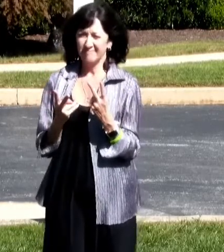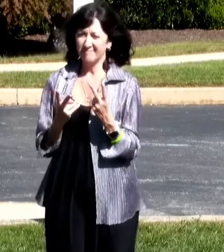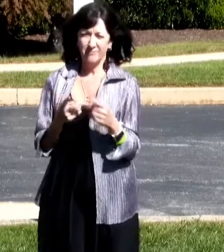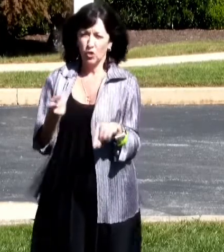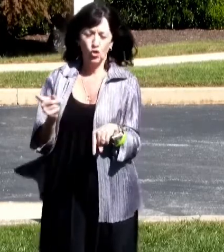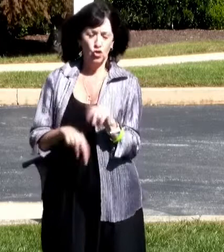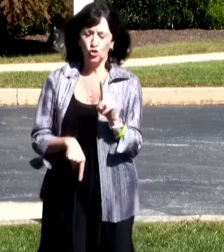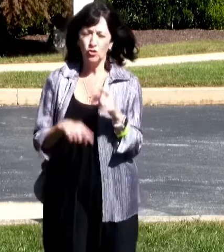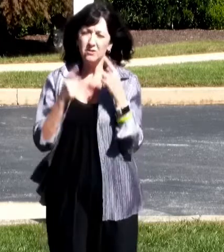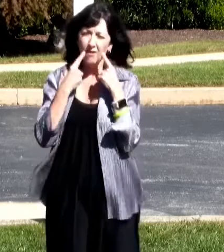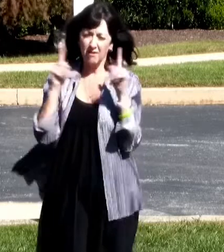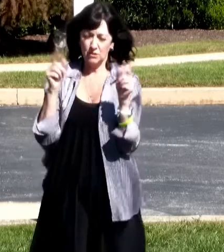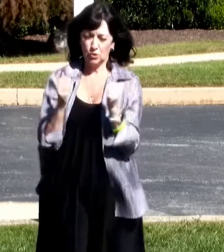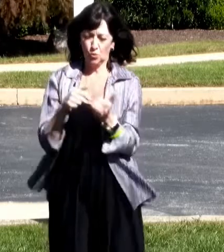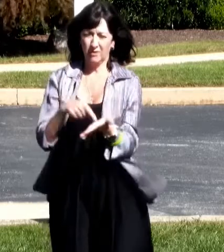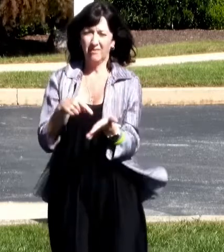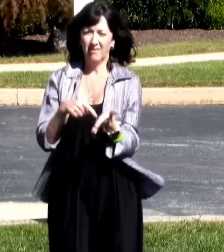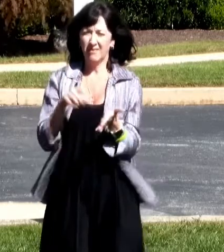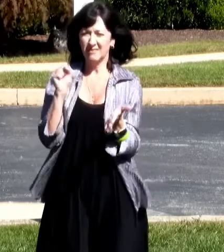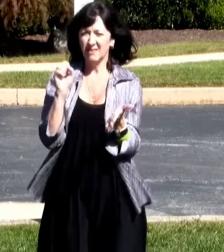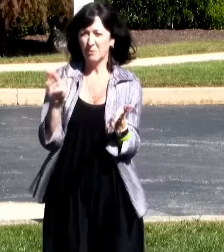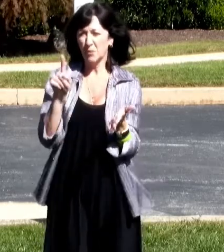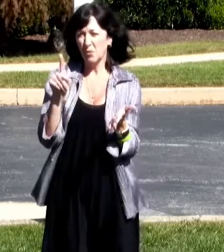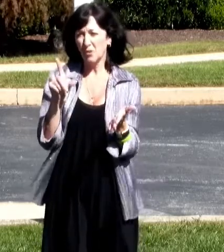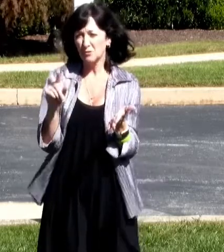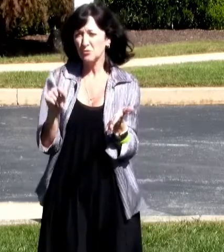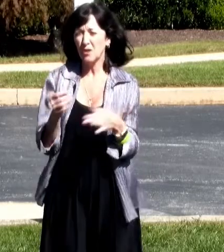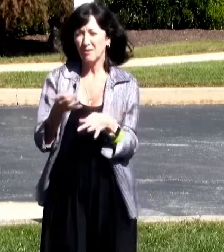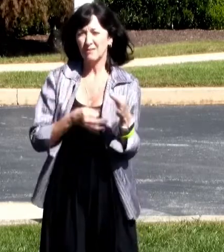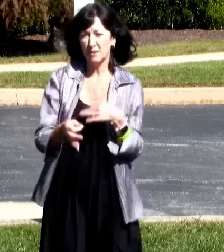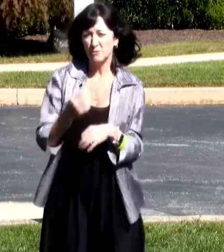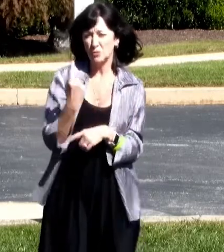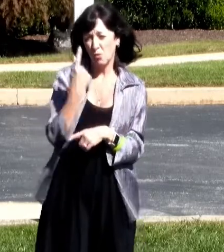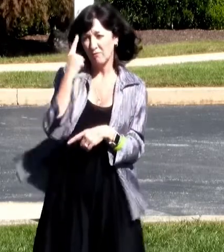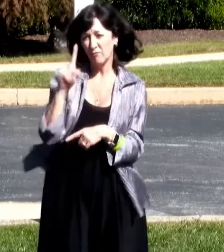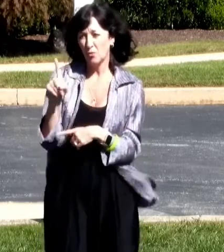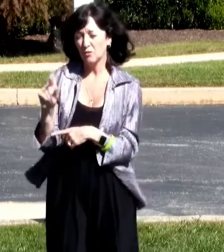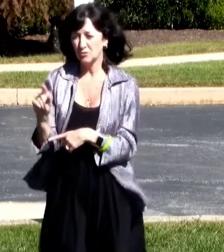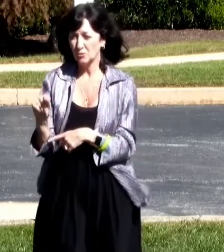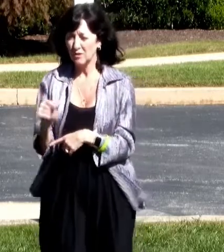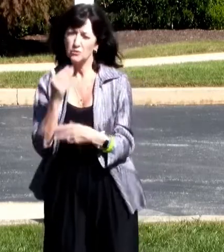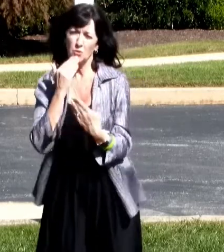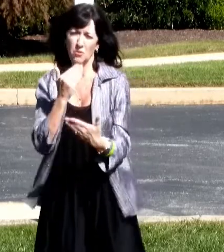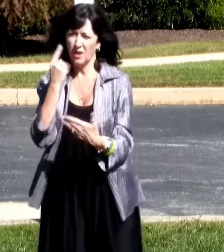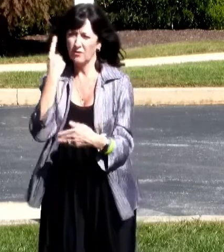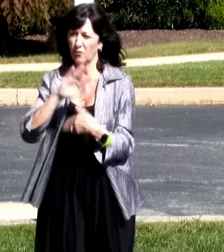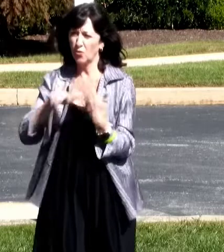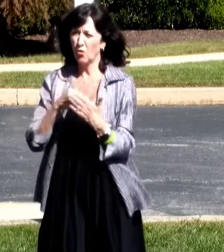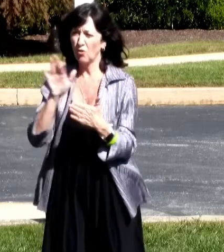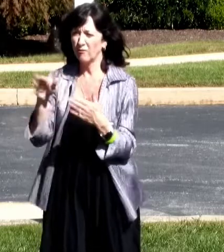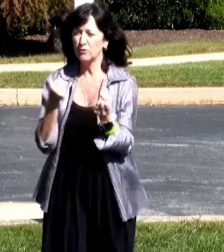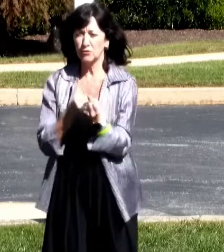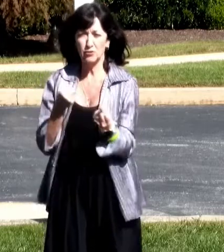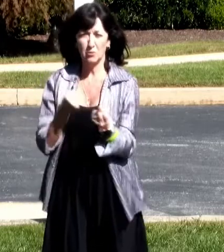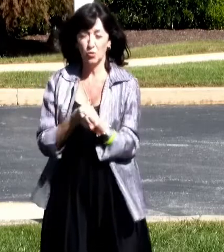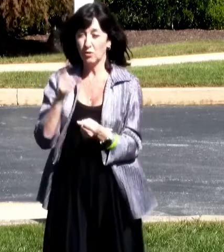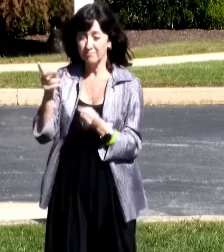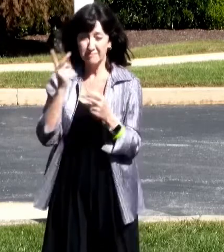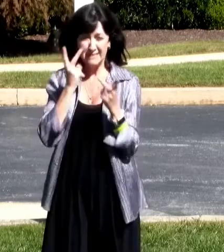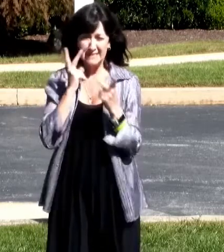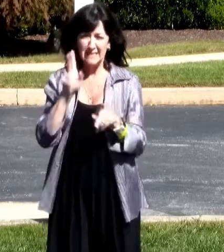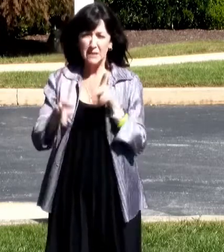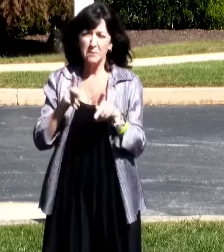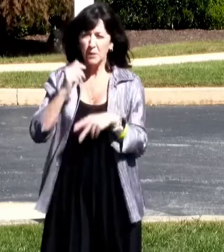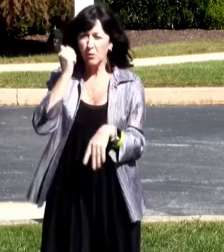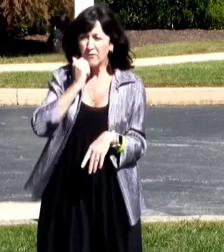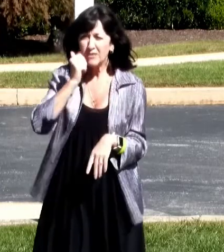here with this legislation without your leadership right there with us. So thank you for all of that. And again, I wouldn't just say thank you to all my colleagues, and